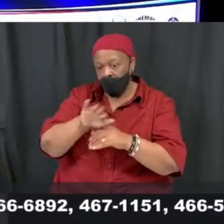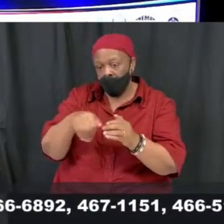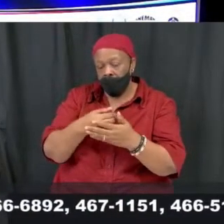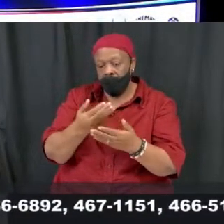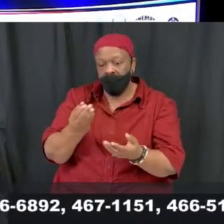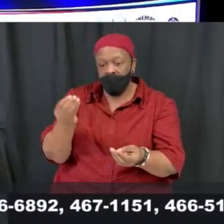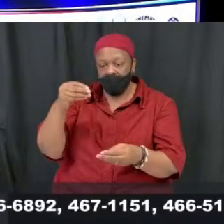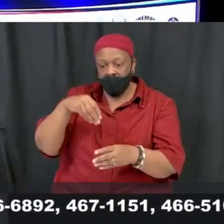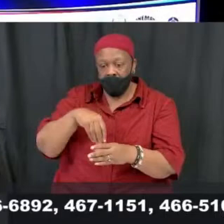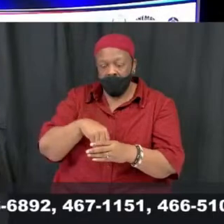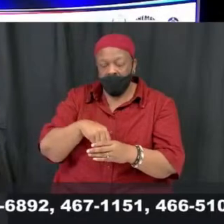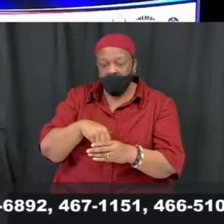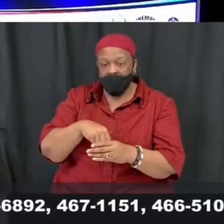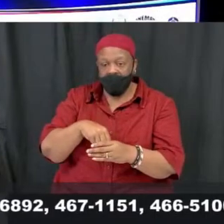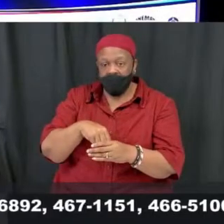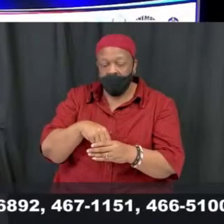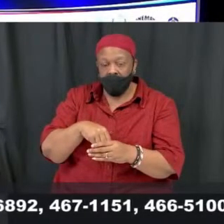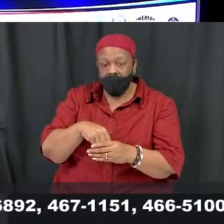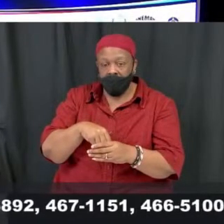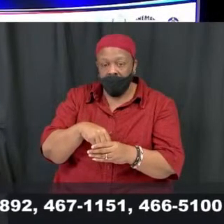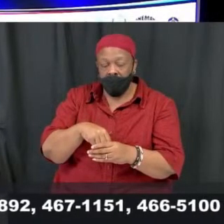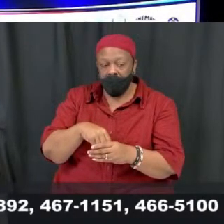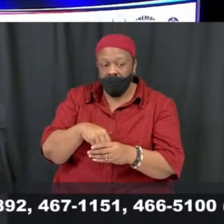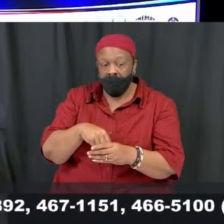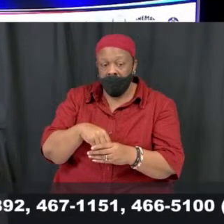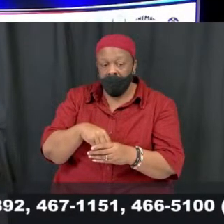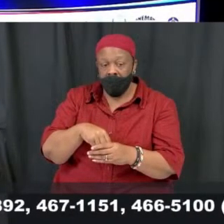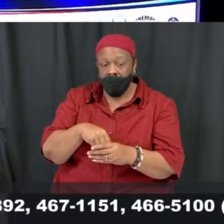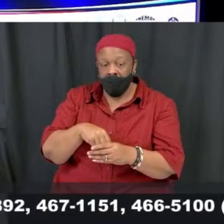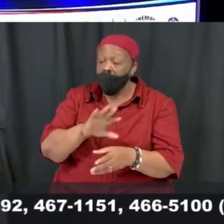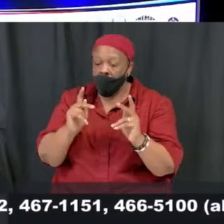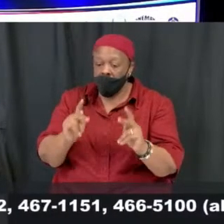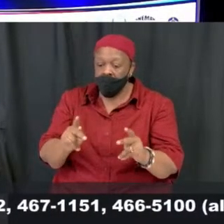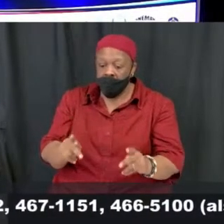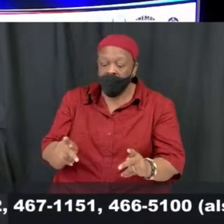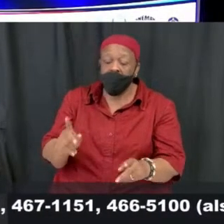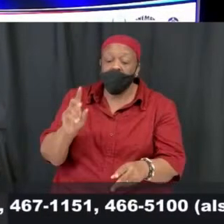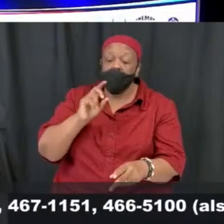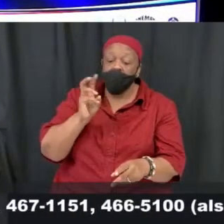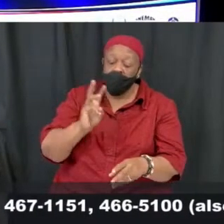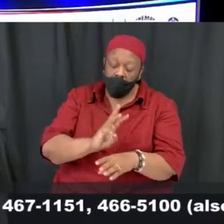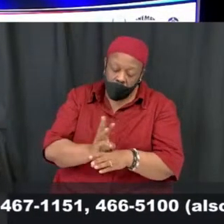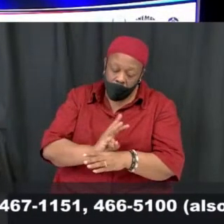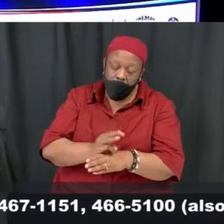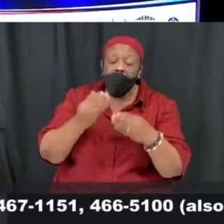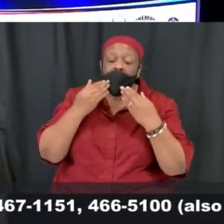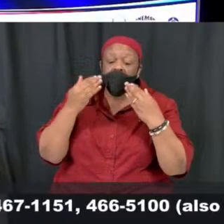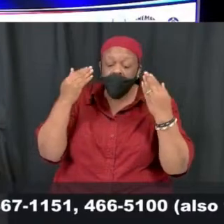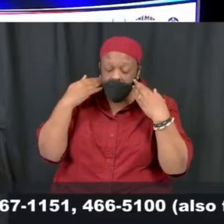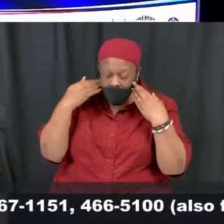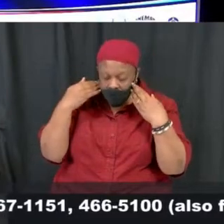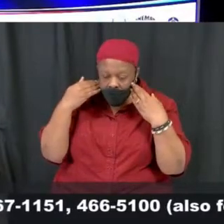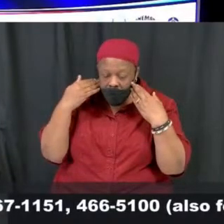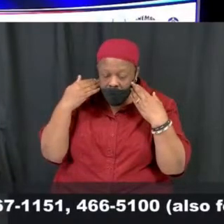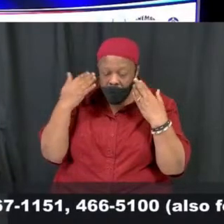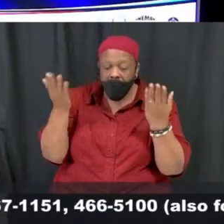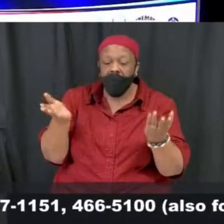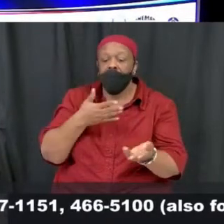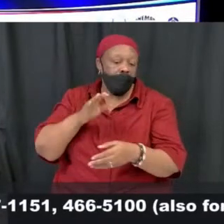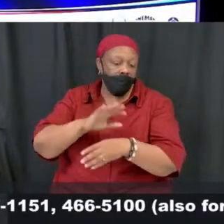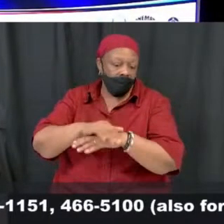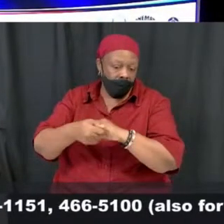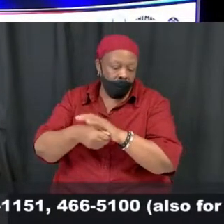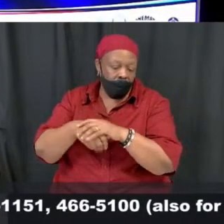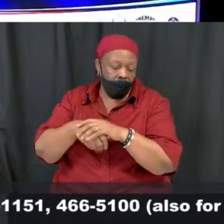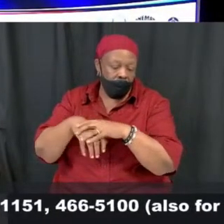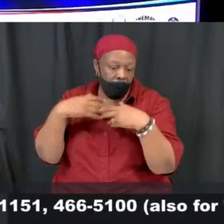by the non-pharmaceutical measures that kept us safe until the vaccine arrived, and the over 60% persons who did what